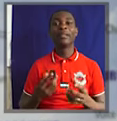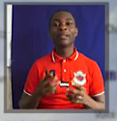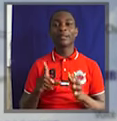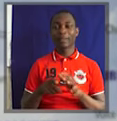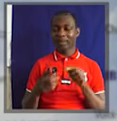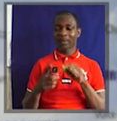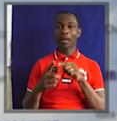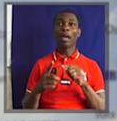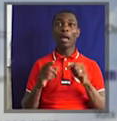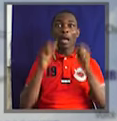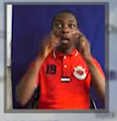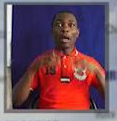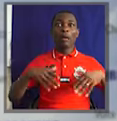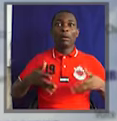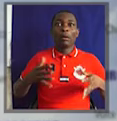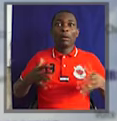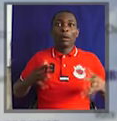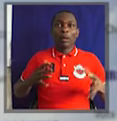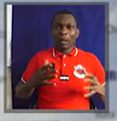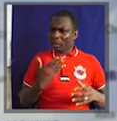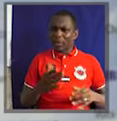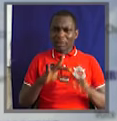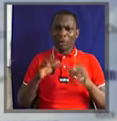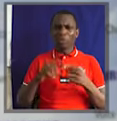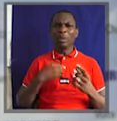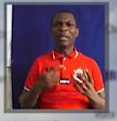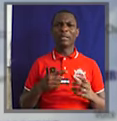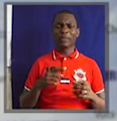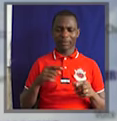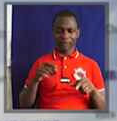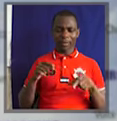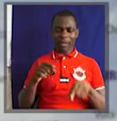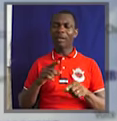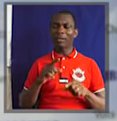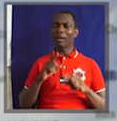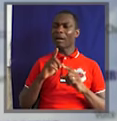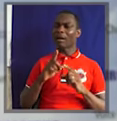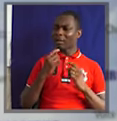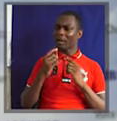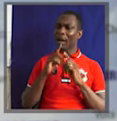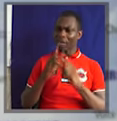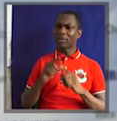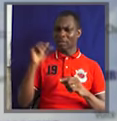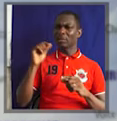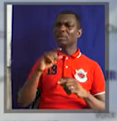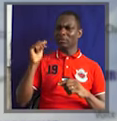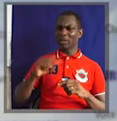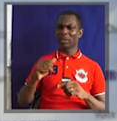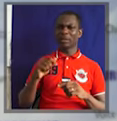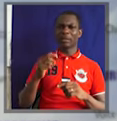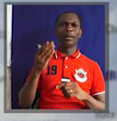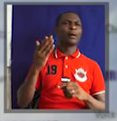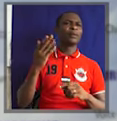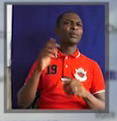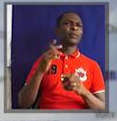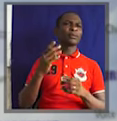egina ho na no ho ewo so chachachachache na se we dia me amedia me amedia no se an eye me ana na ano woni me beda